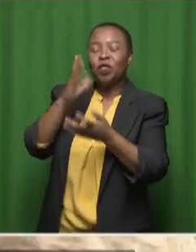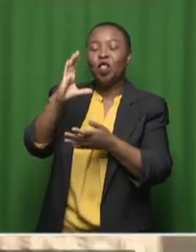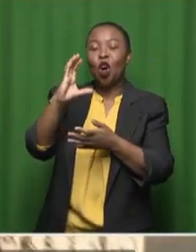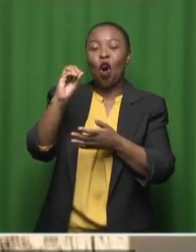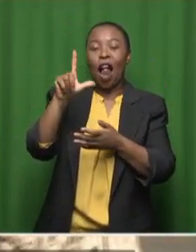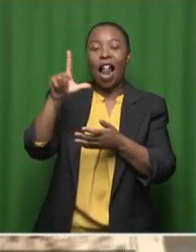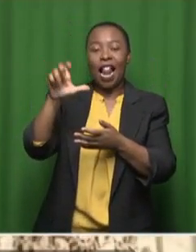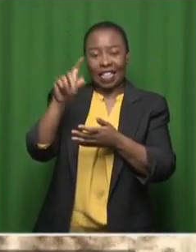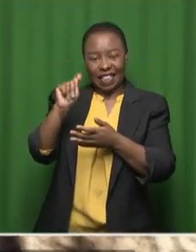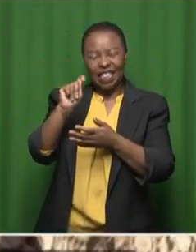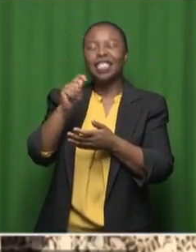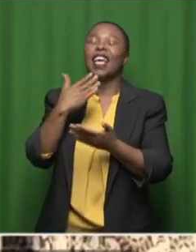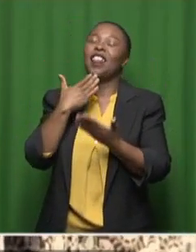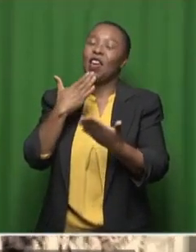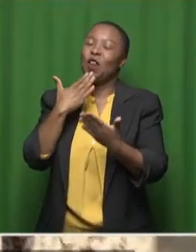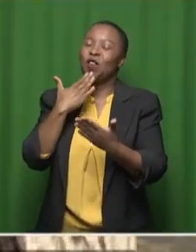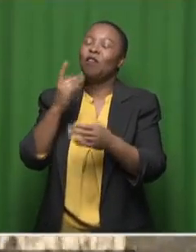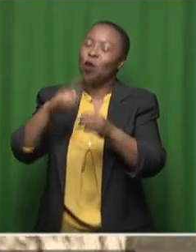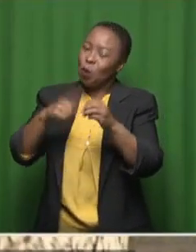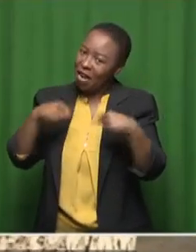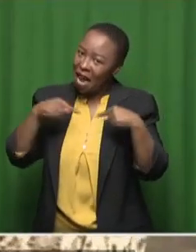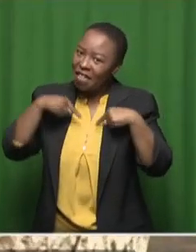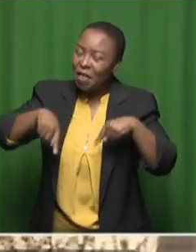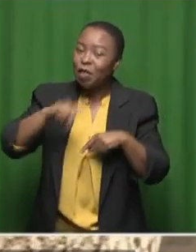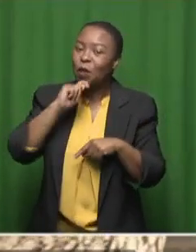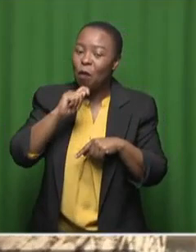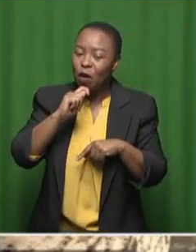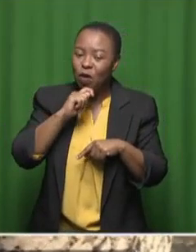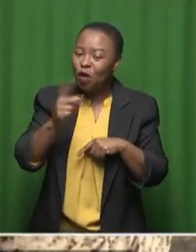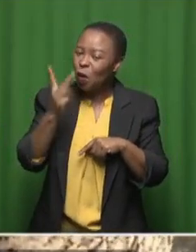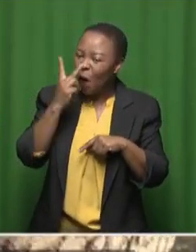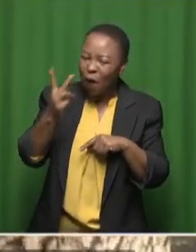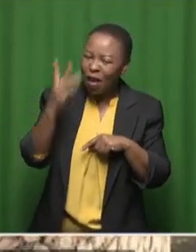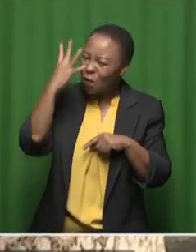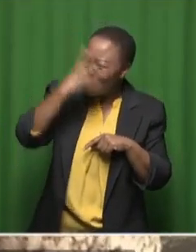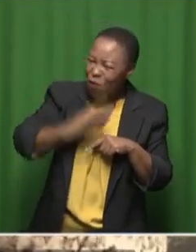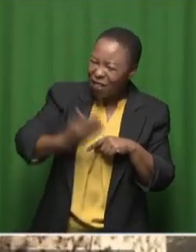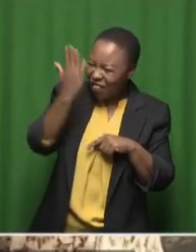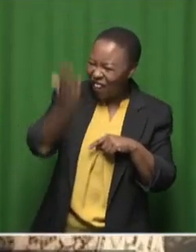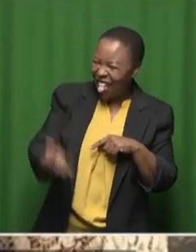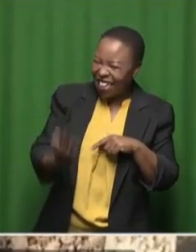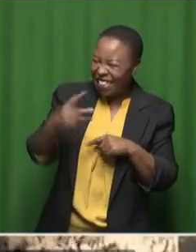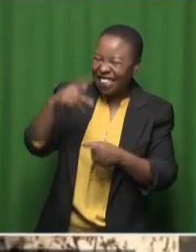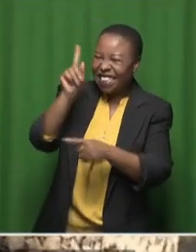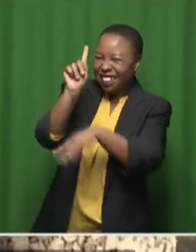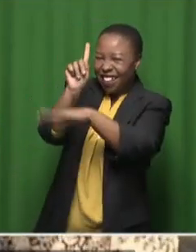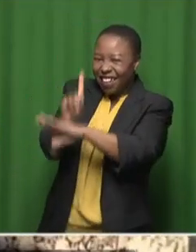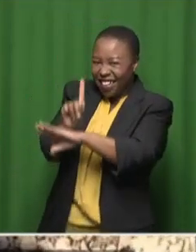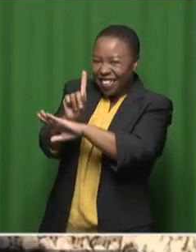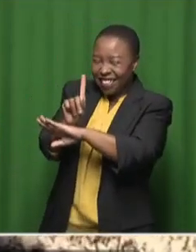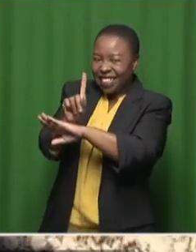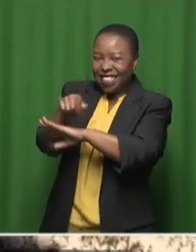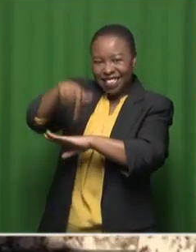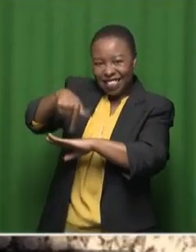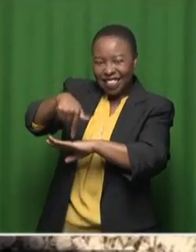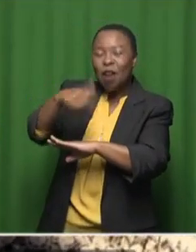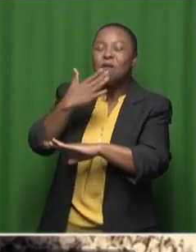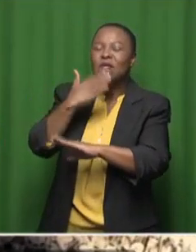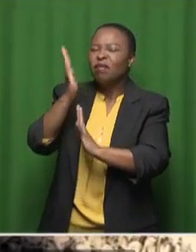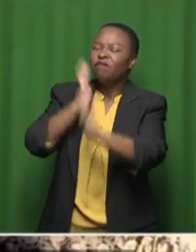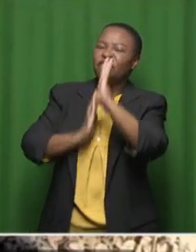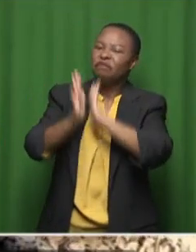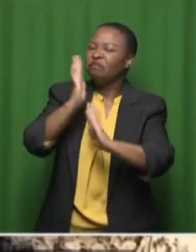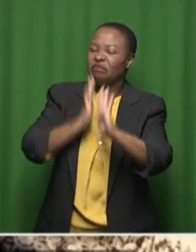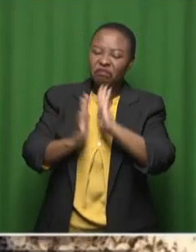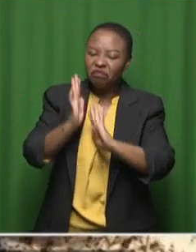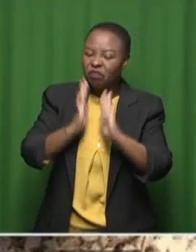Colette, thank you very, very much for joining us this morning. You're looking beautiful standing here. First of all, tell us about